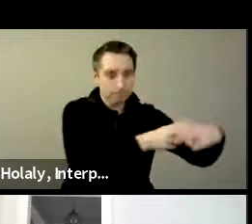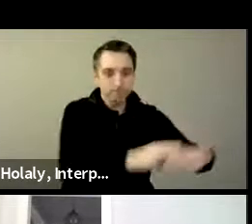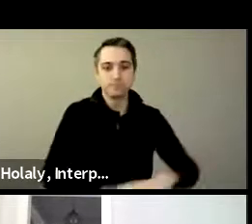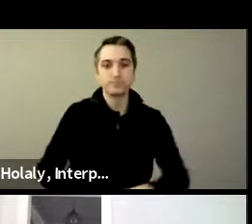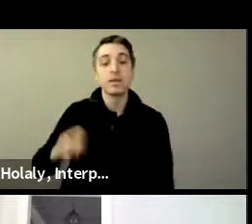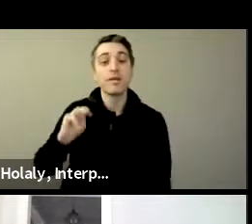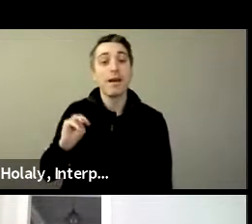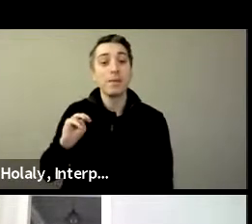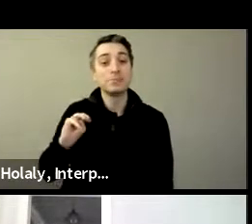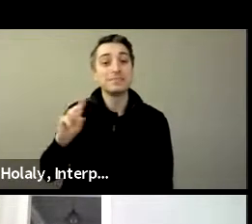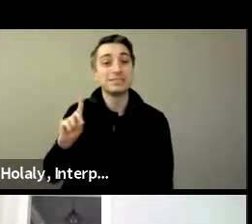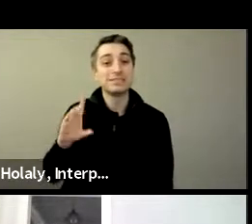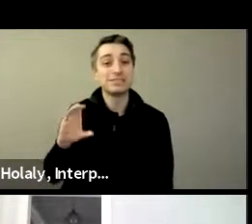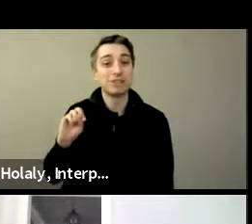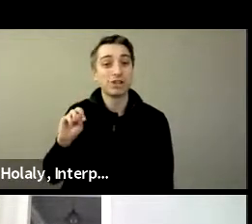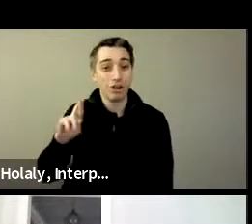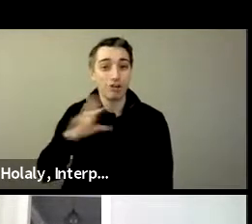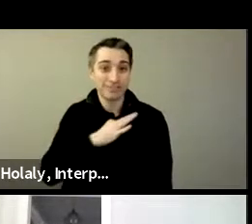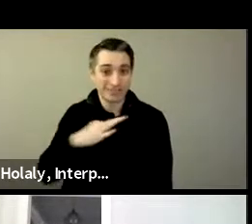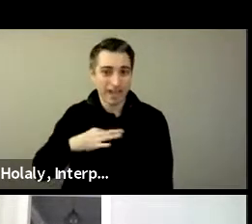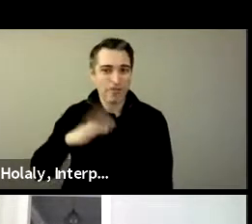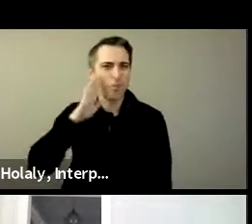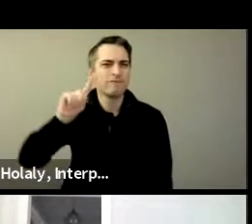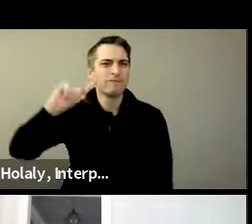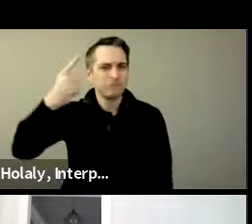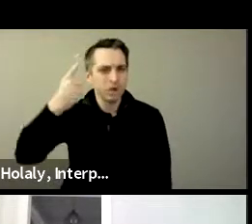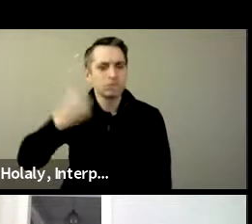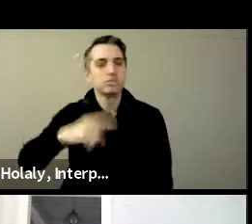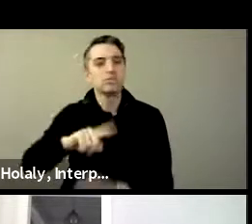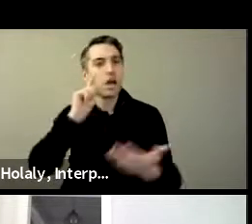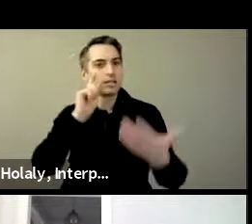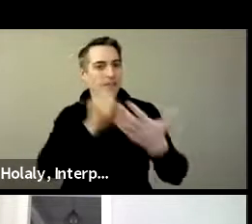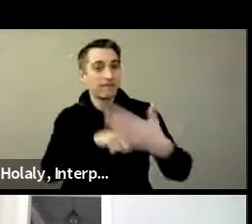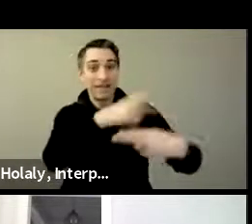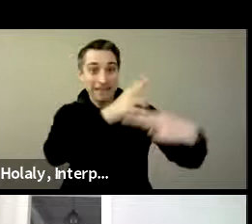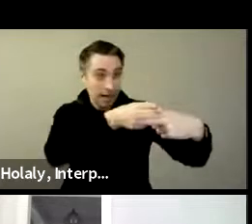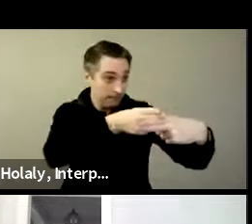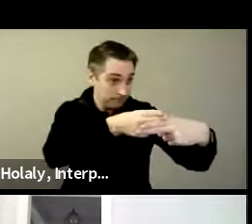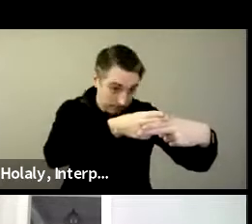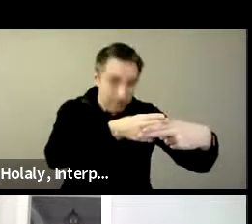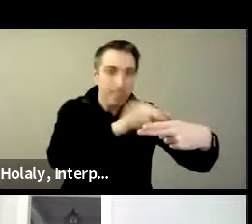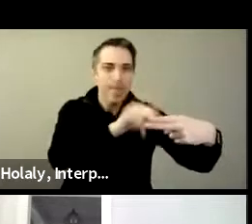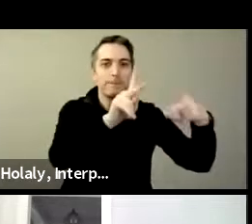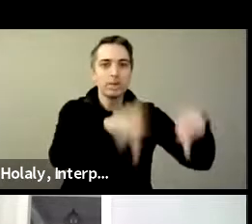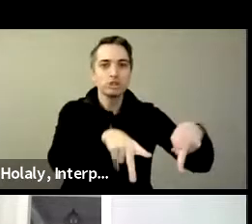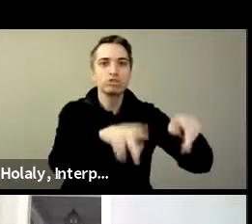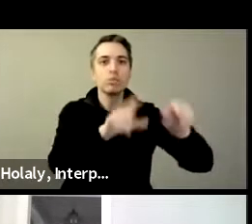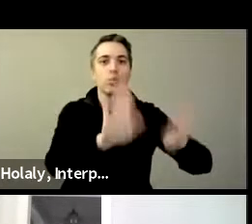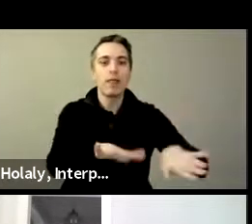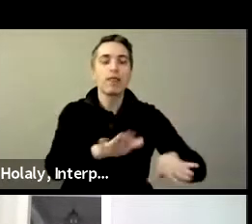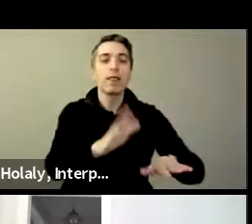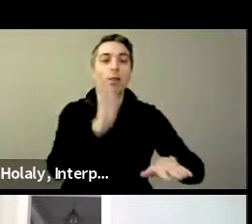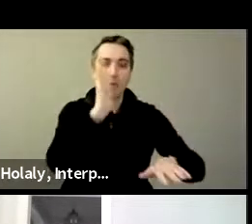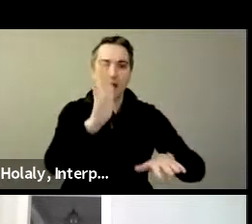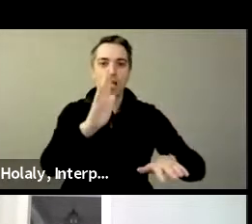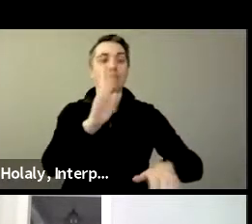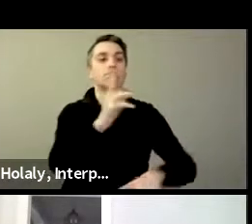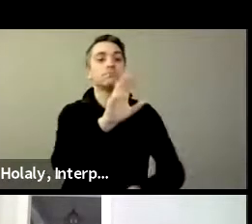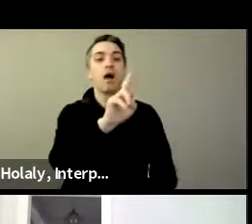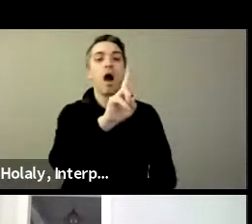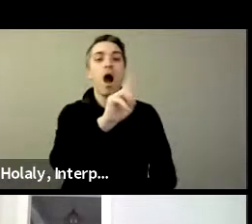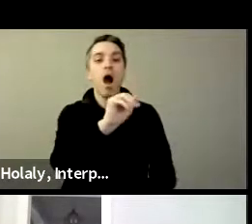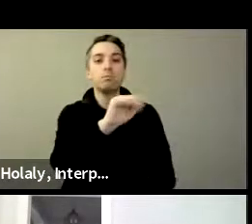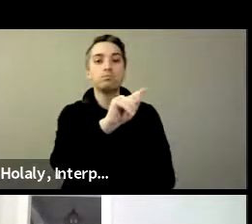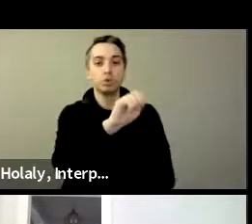MDCR staff will first verbally identify public comment speakers by name, and then that individual will be unmuted to speak and will be